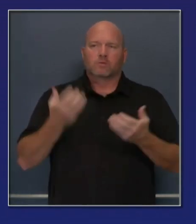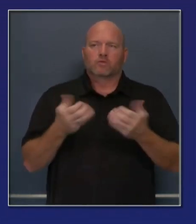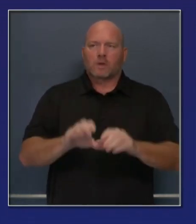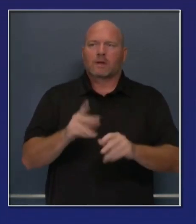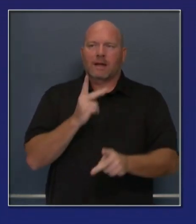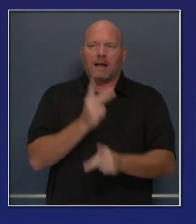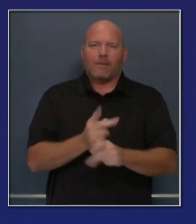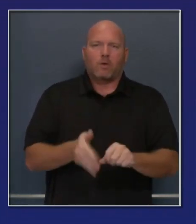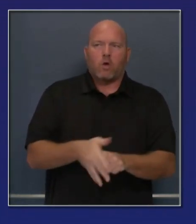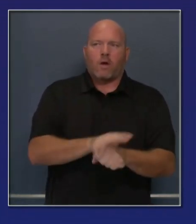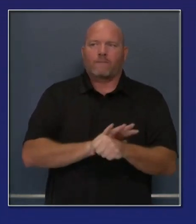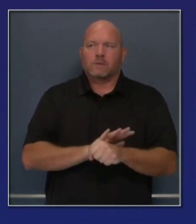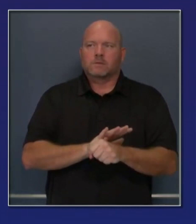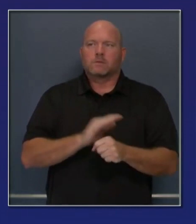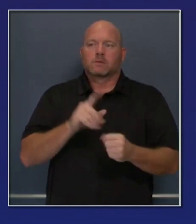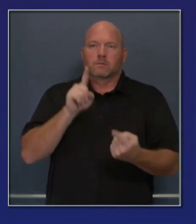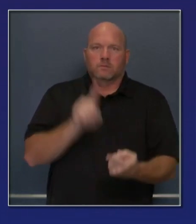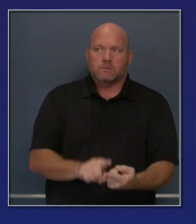check.